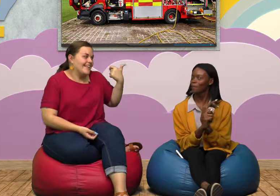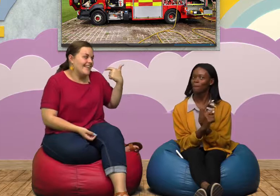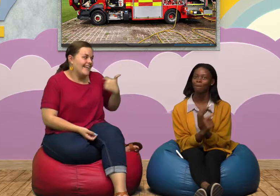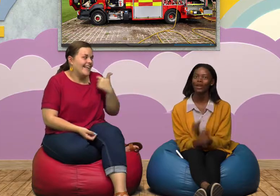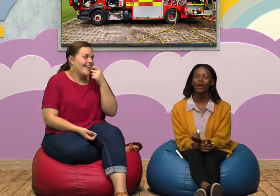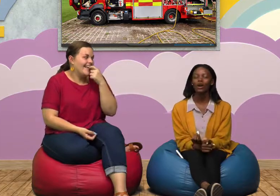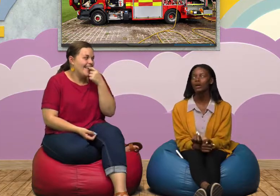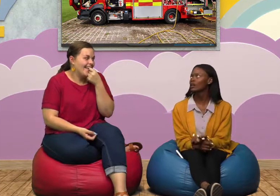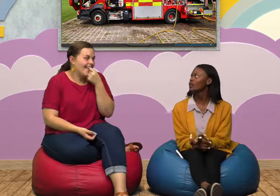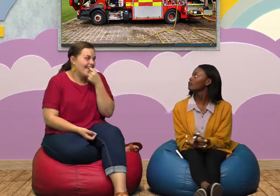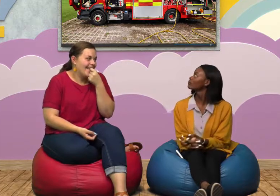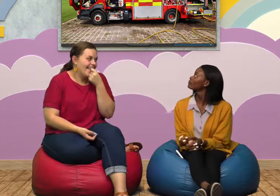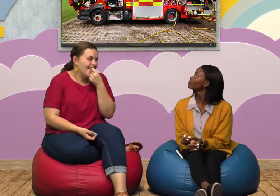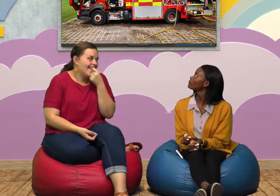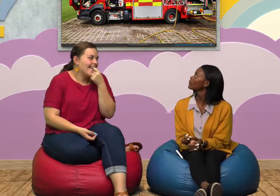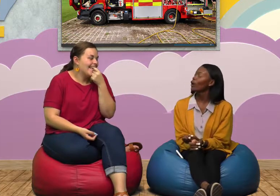screen?